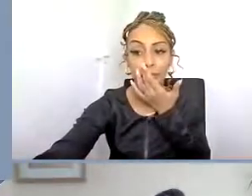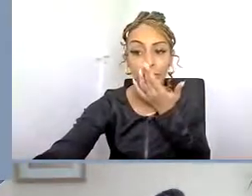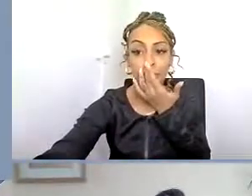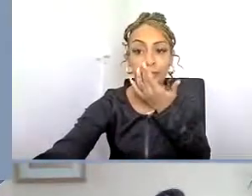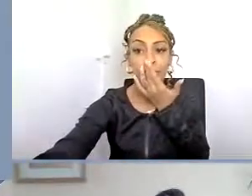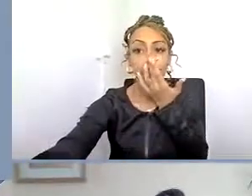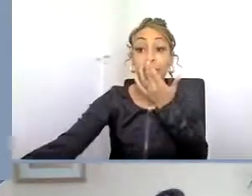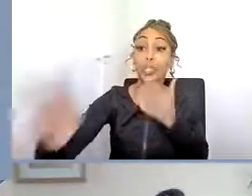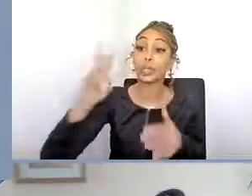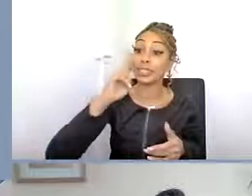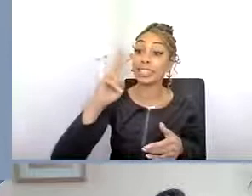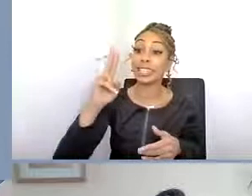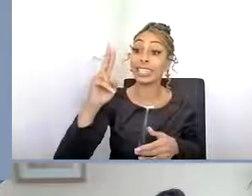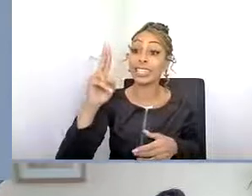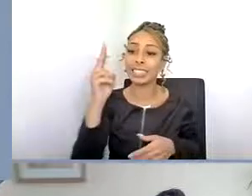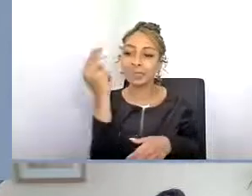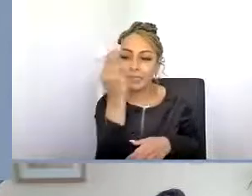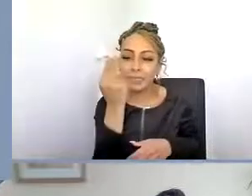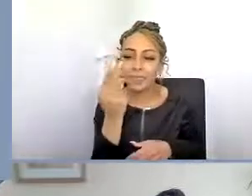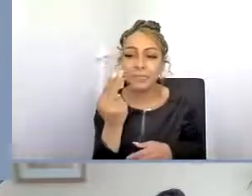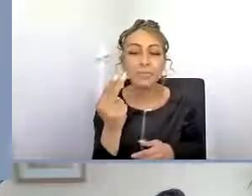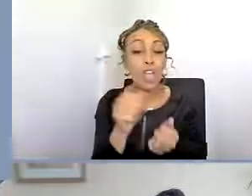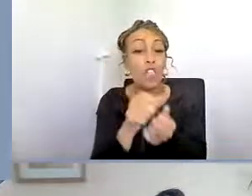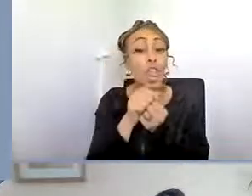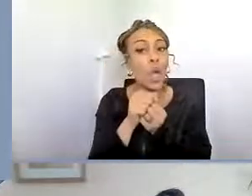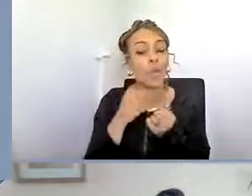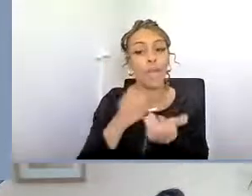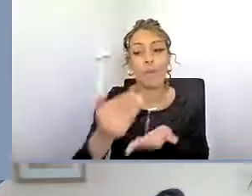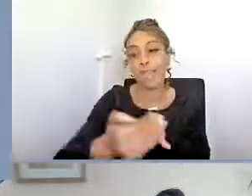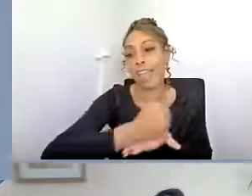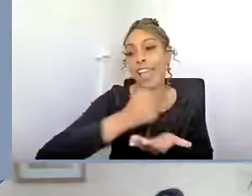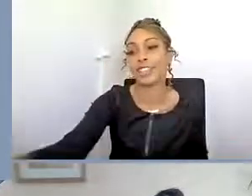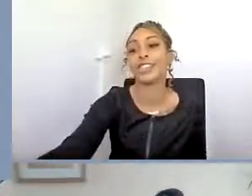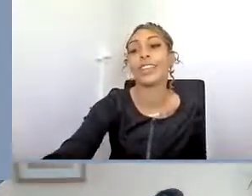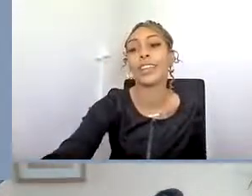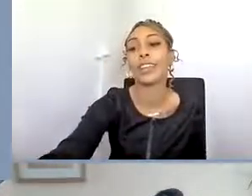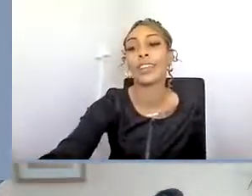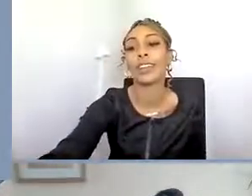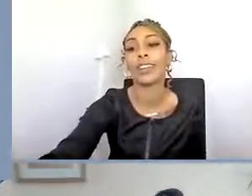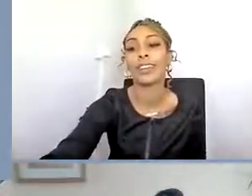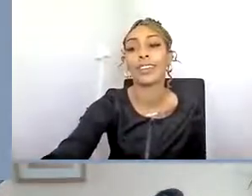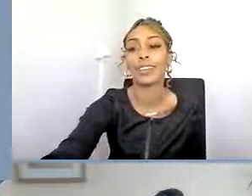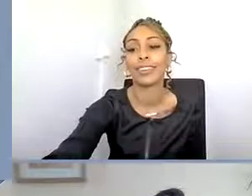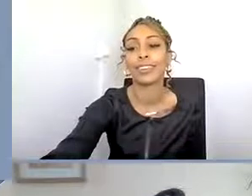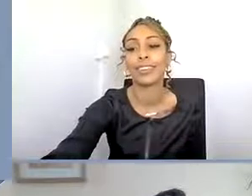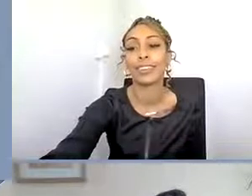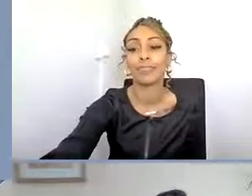by Ian Davenport, which have been on loan from our collection. And in fact, the exhibition is just coming